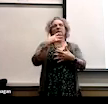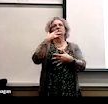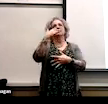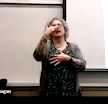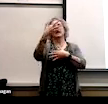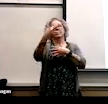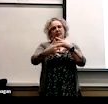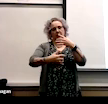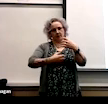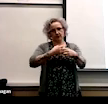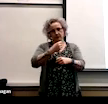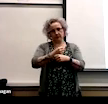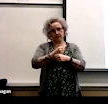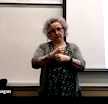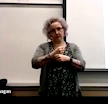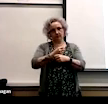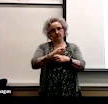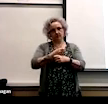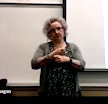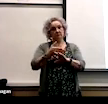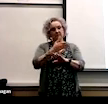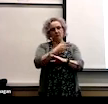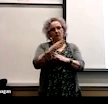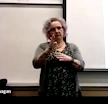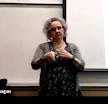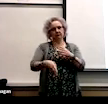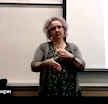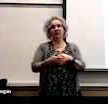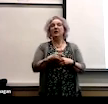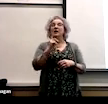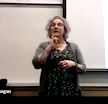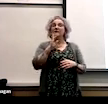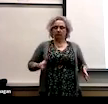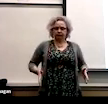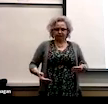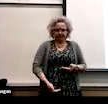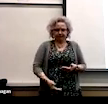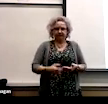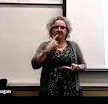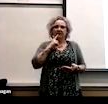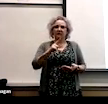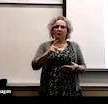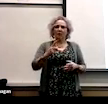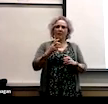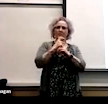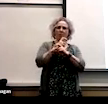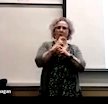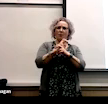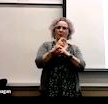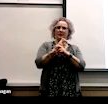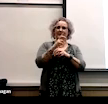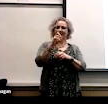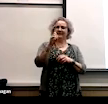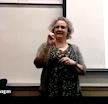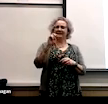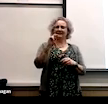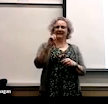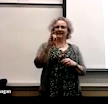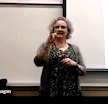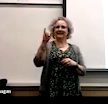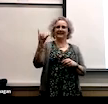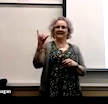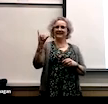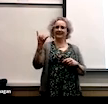a solution for people to be able to have sedated bone mineral density scans. That's come up in our program quite a bit, where they would have sedated them to have those done as